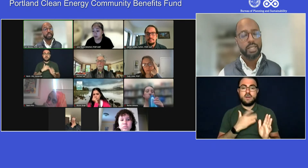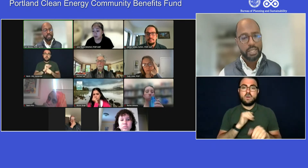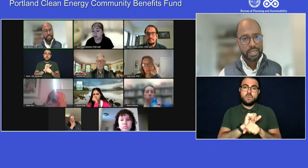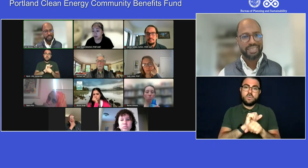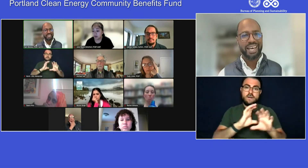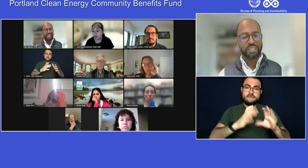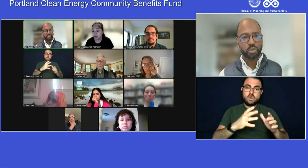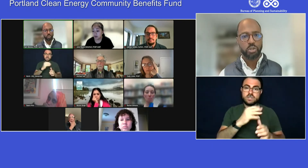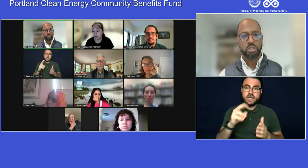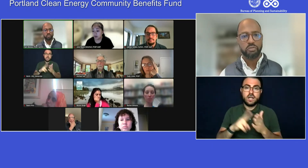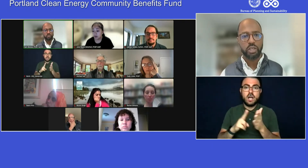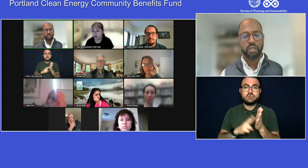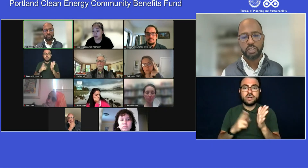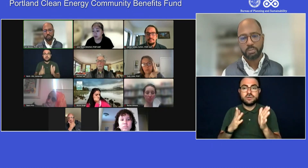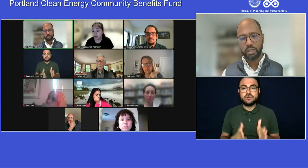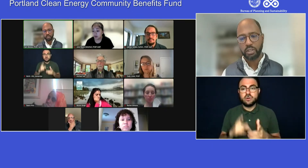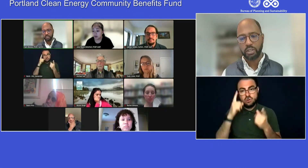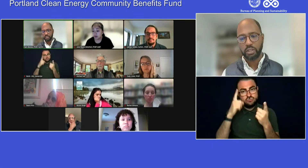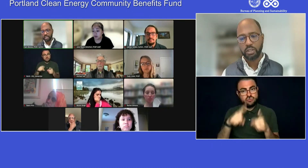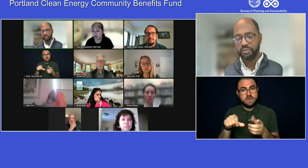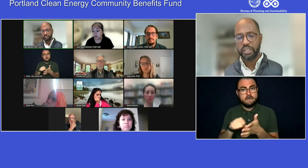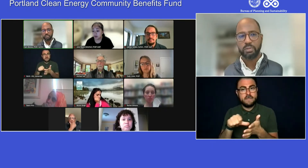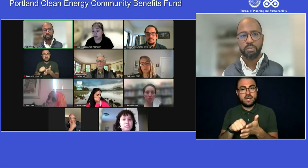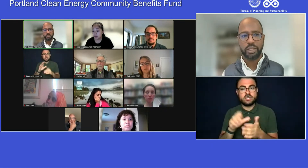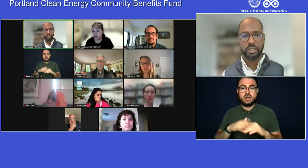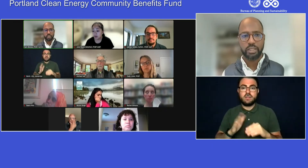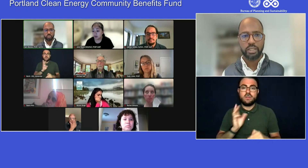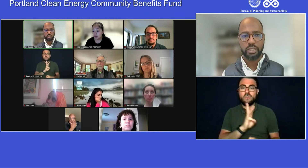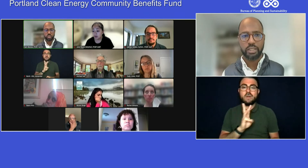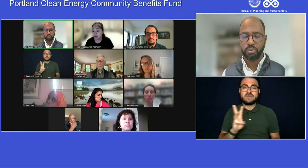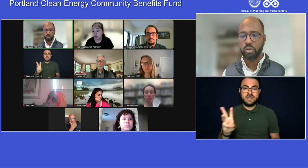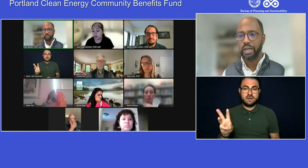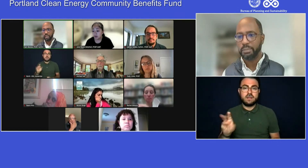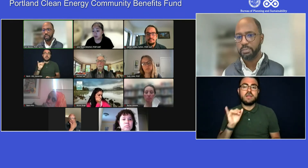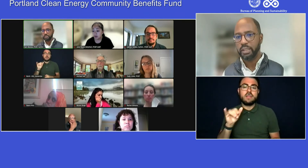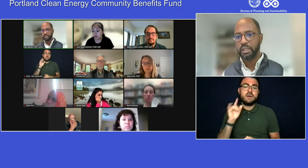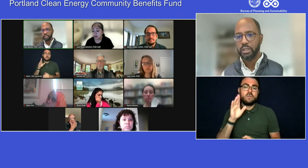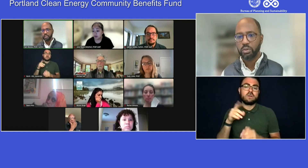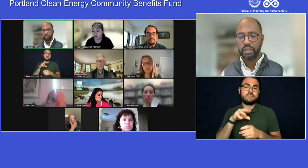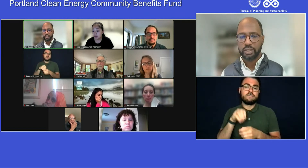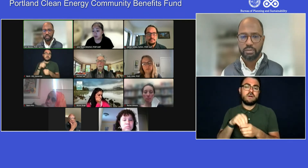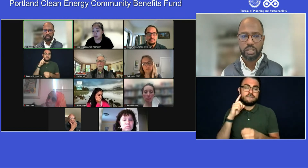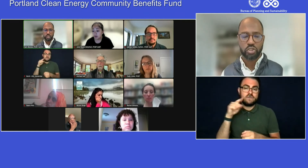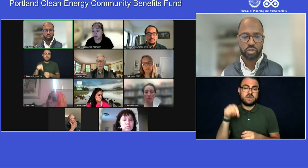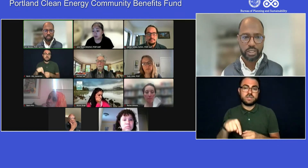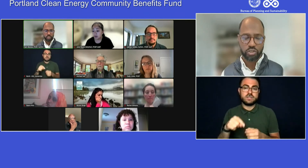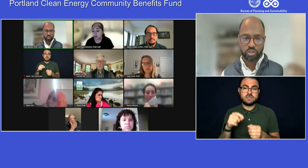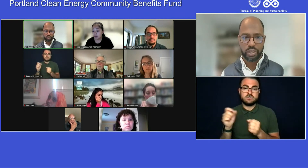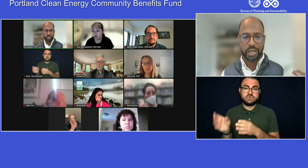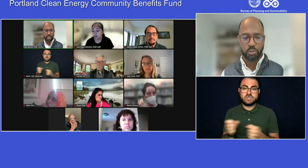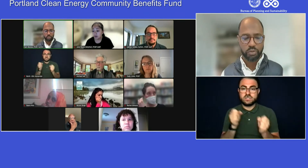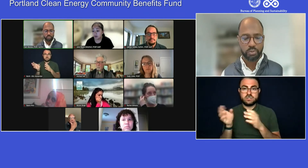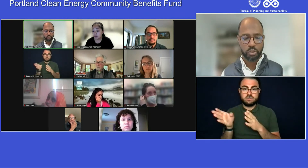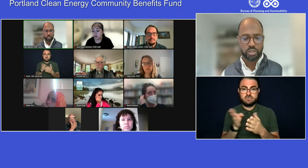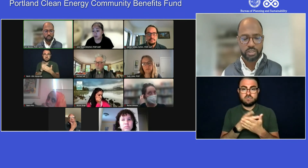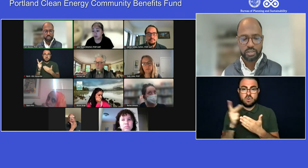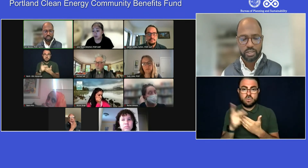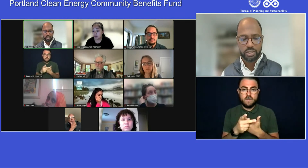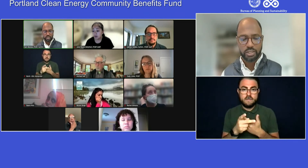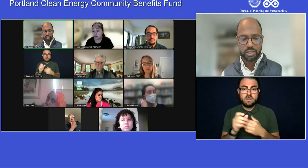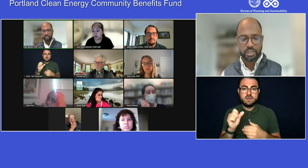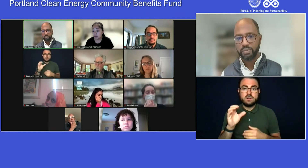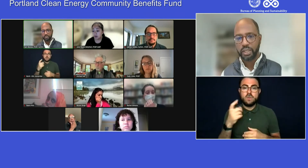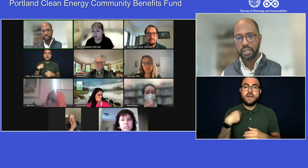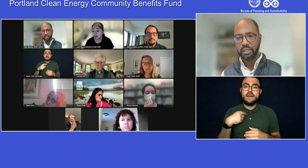page on our website. That is going to evolve as part of this climate investment plan and the strategic programs. But we've got some initial answers around how we've